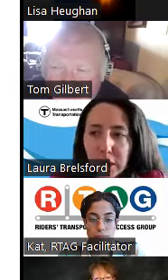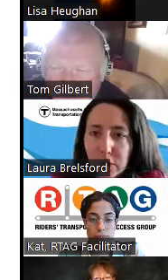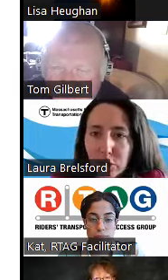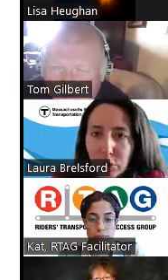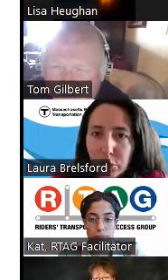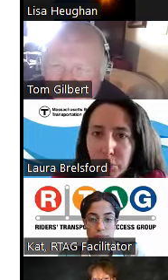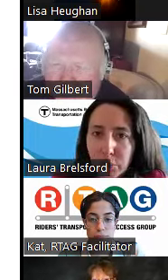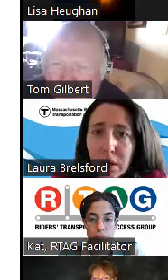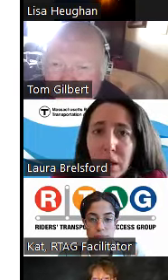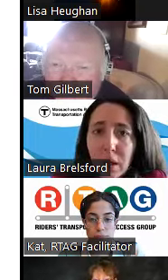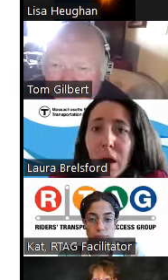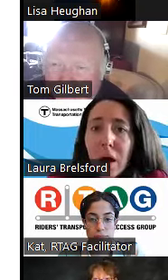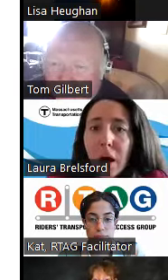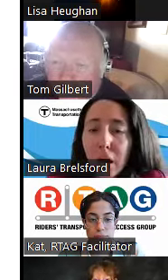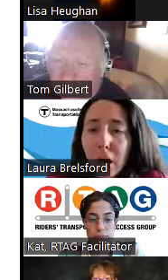research into